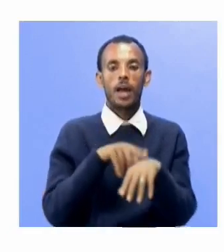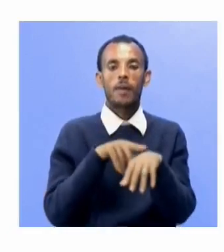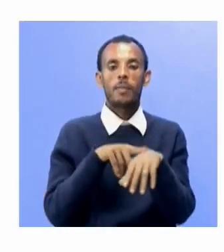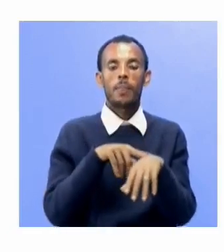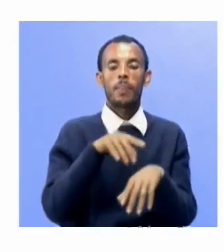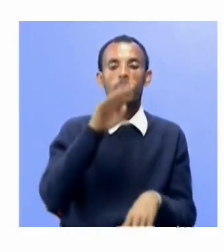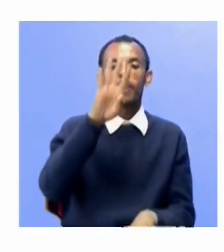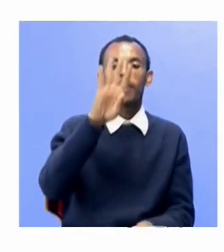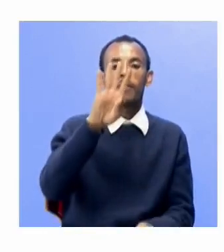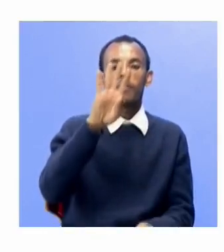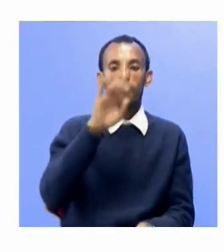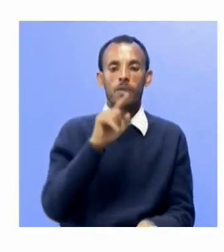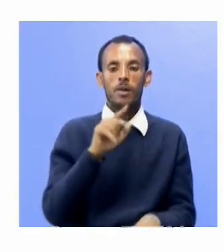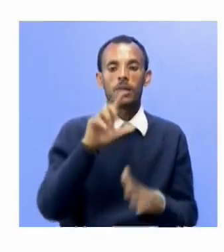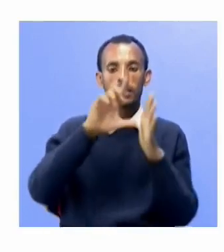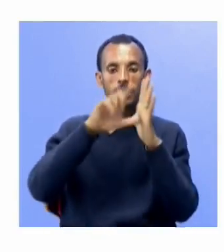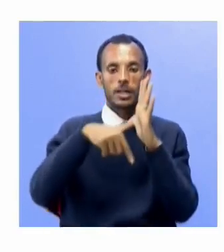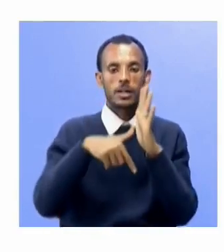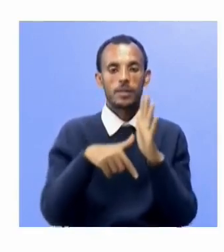204,